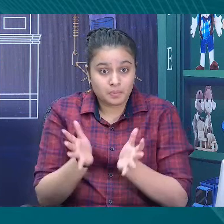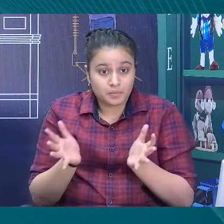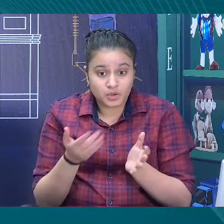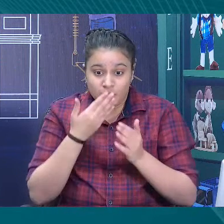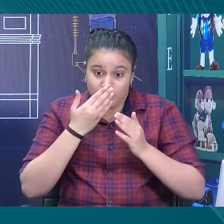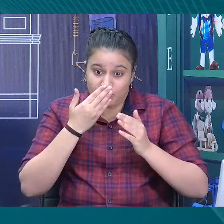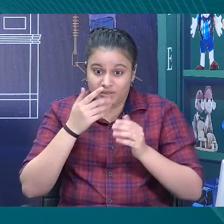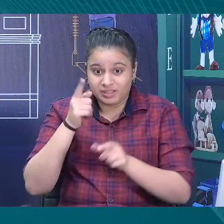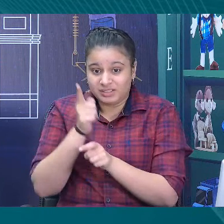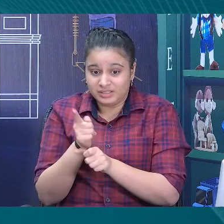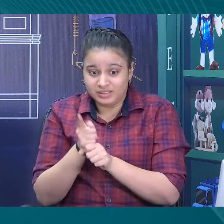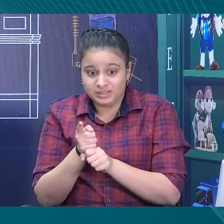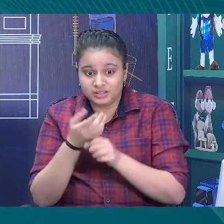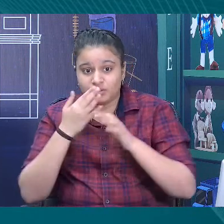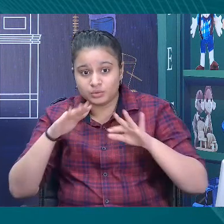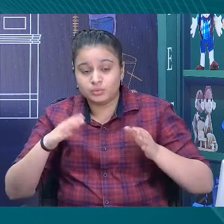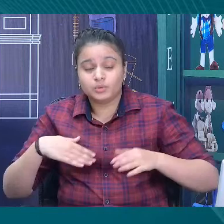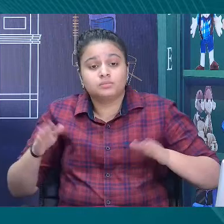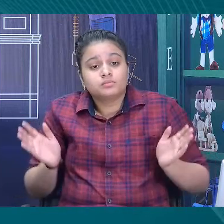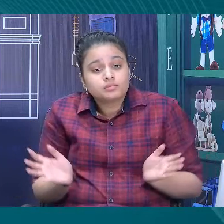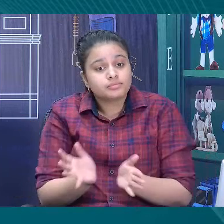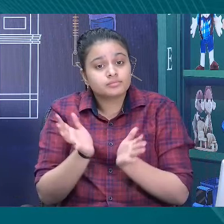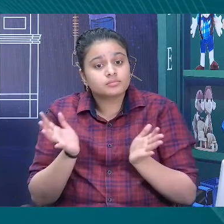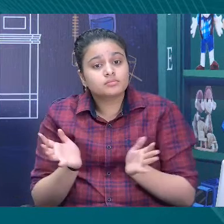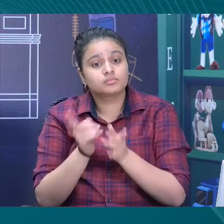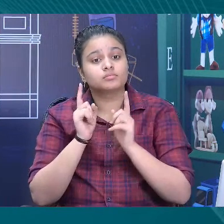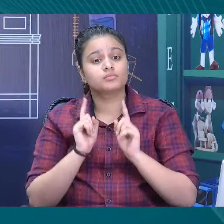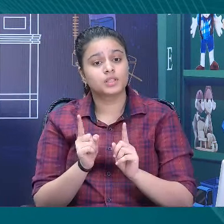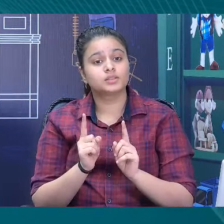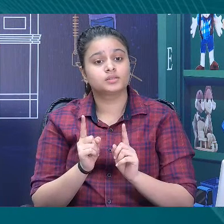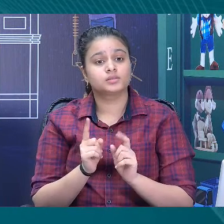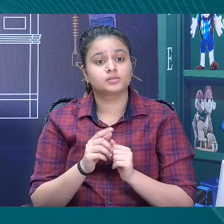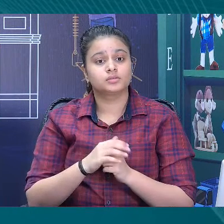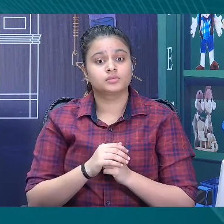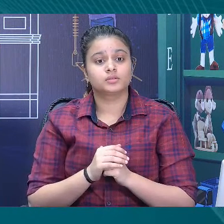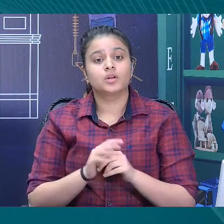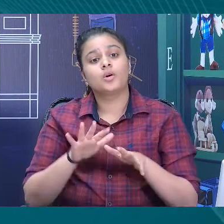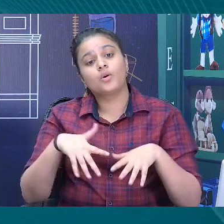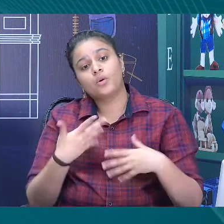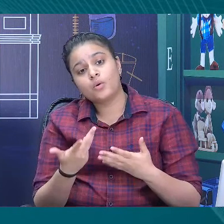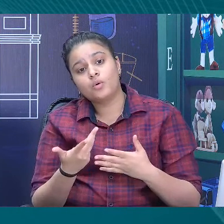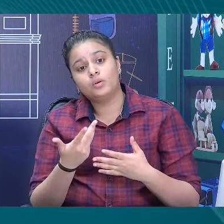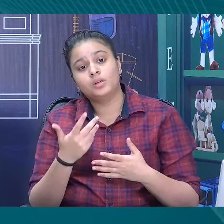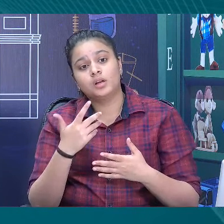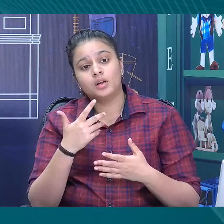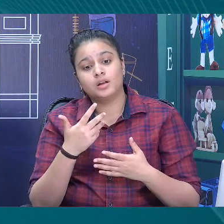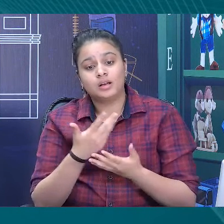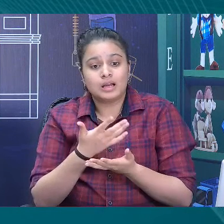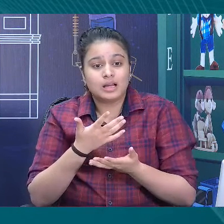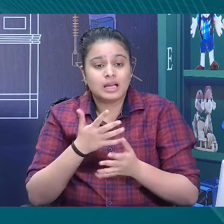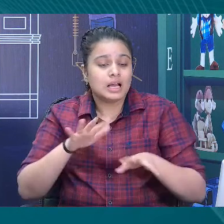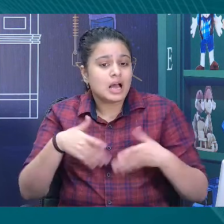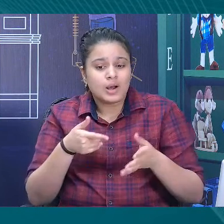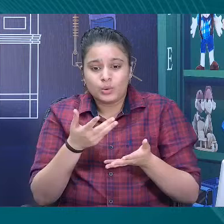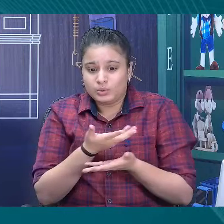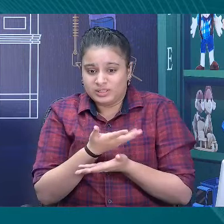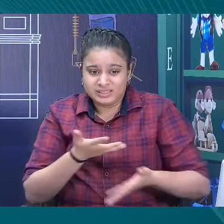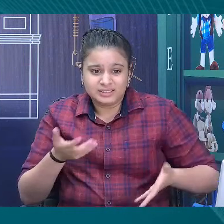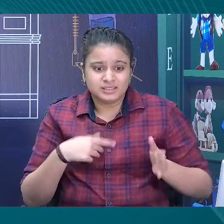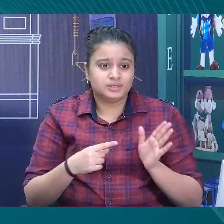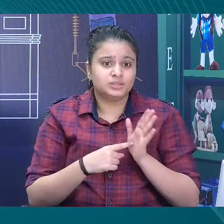child or all the students in the classroom, or whether it is how you represent the material or how